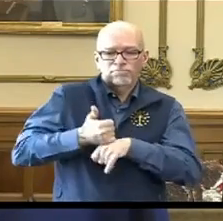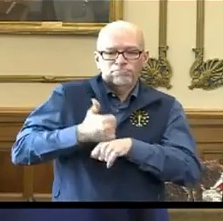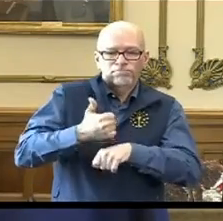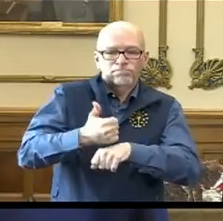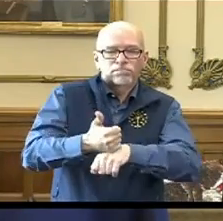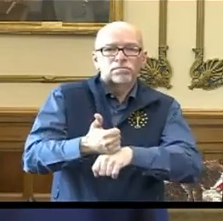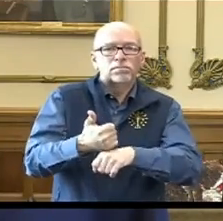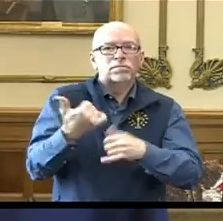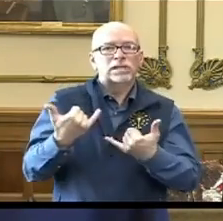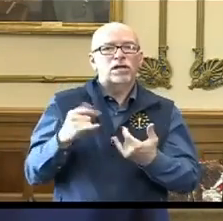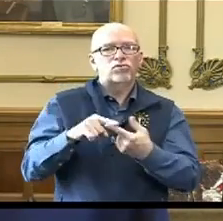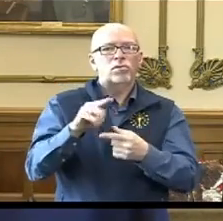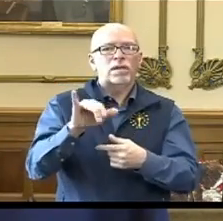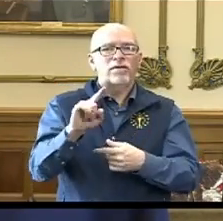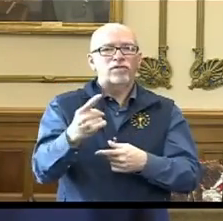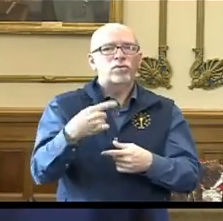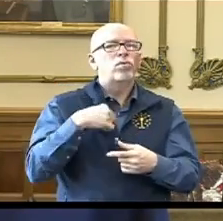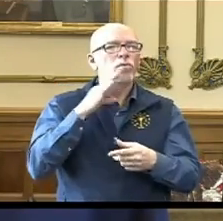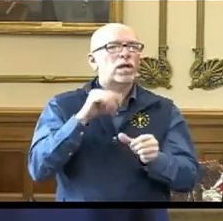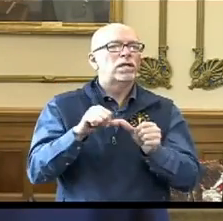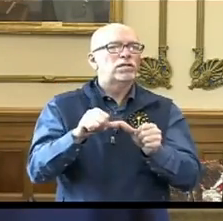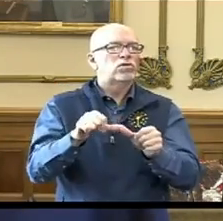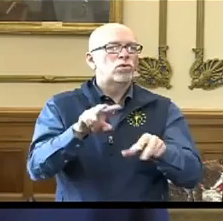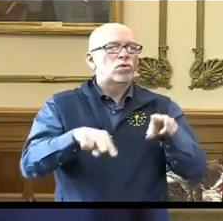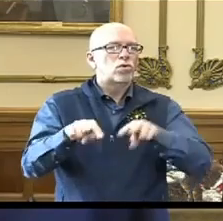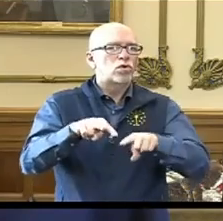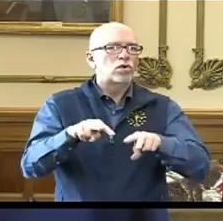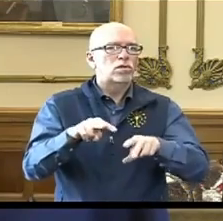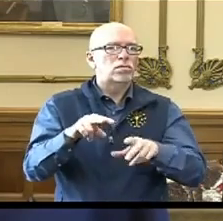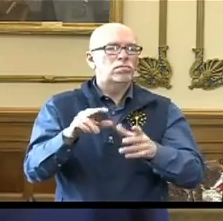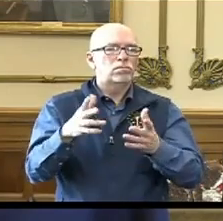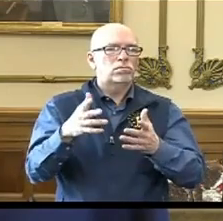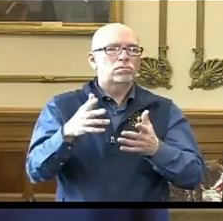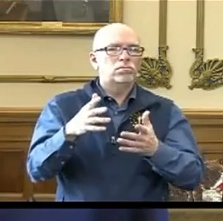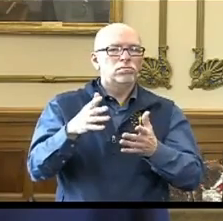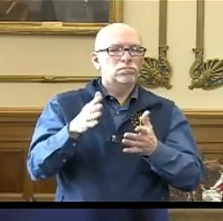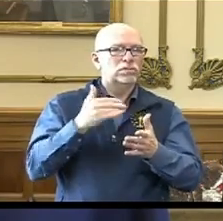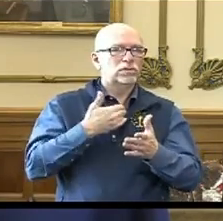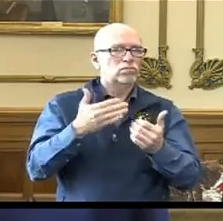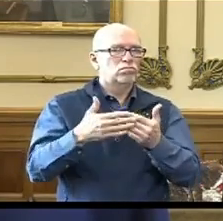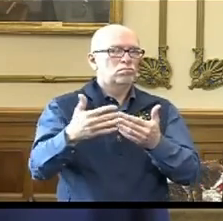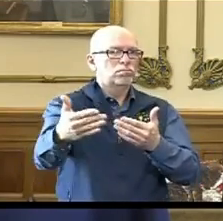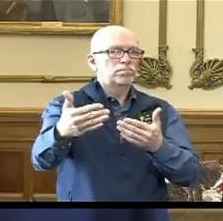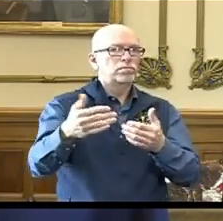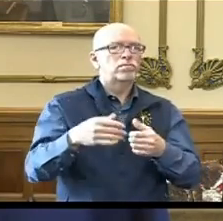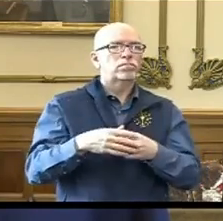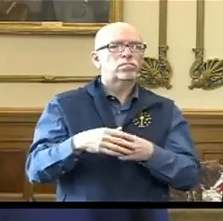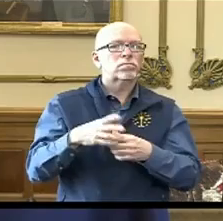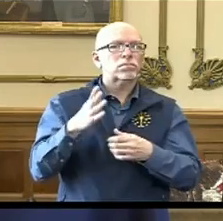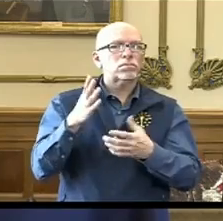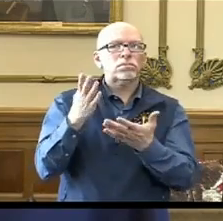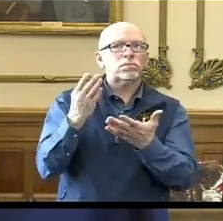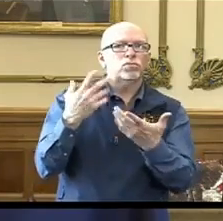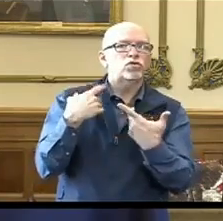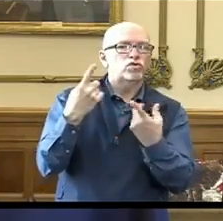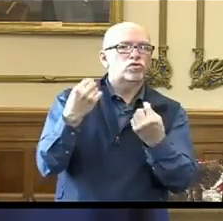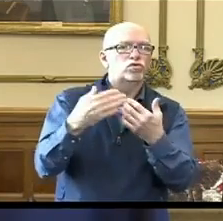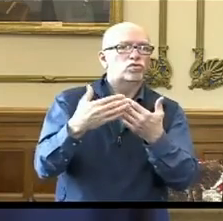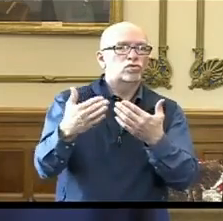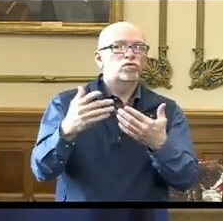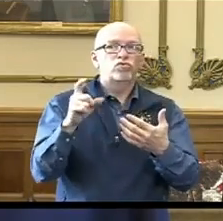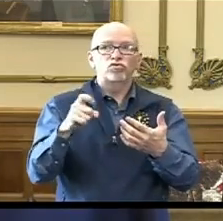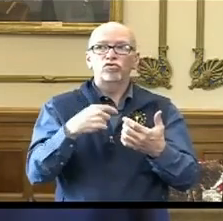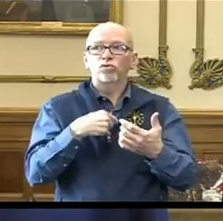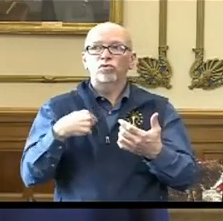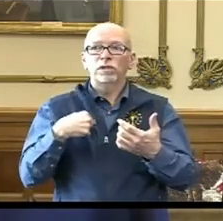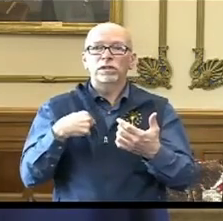place through May 1st. And we'll continue to look at that, that road ahead in those kind of